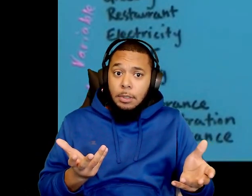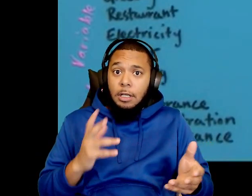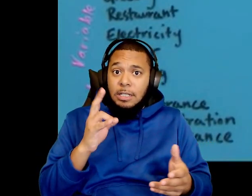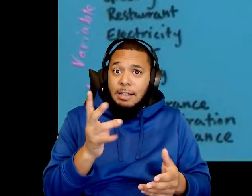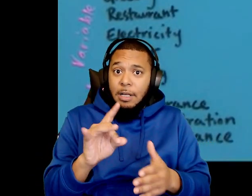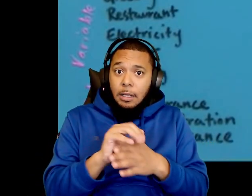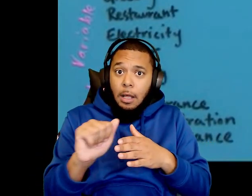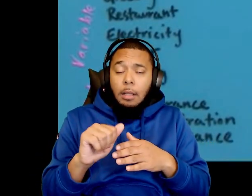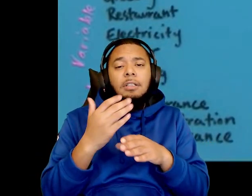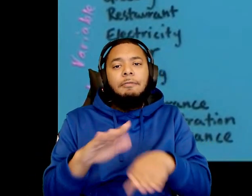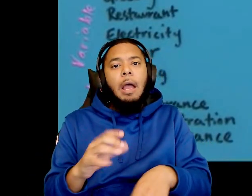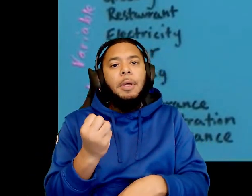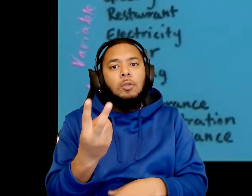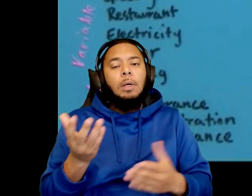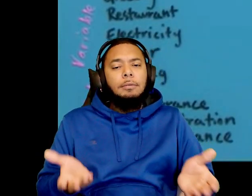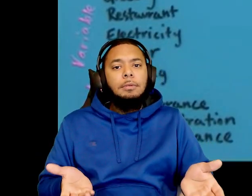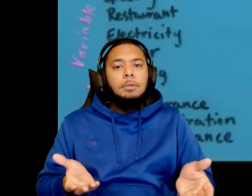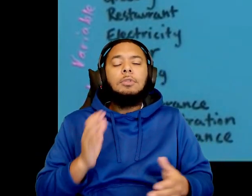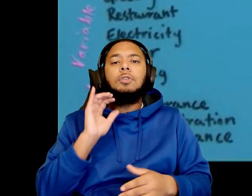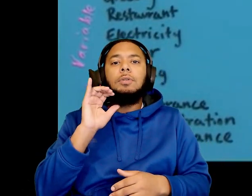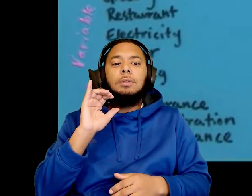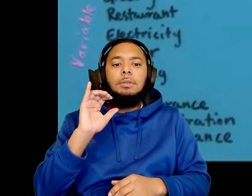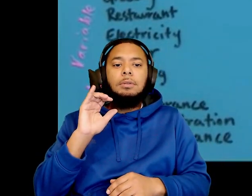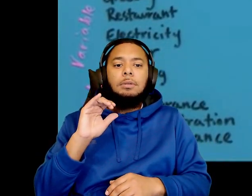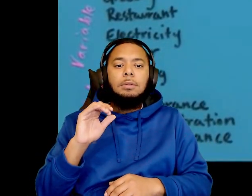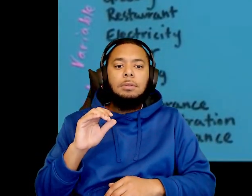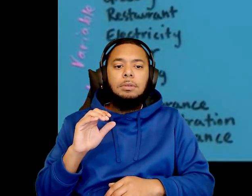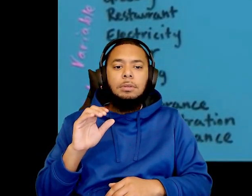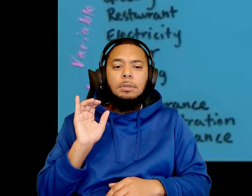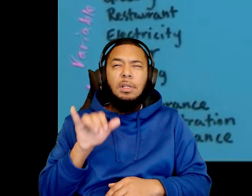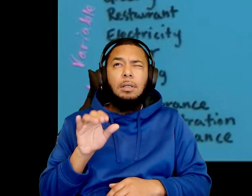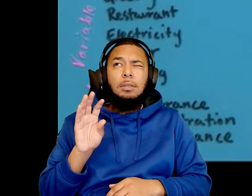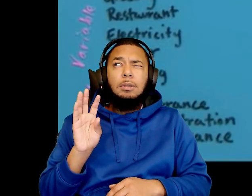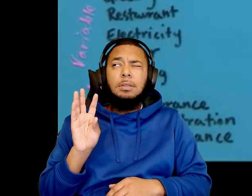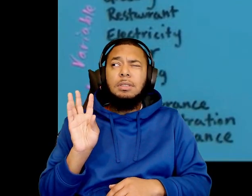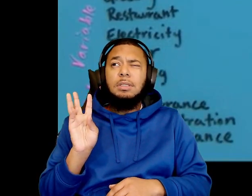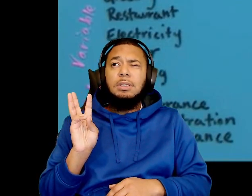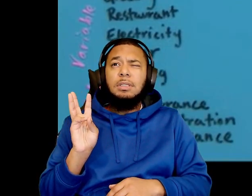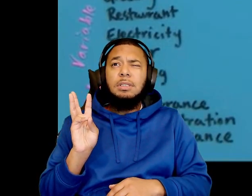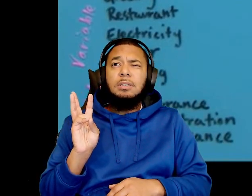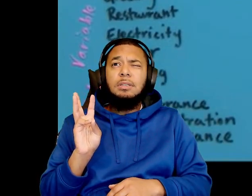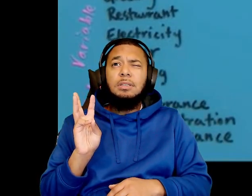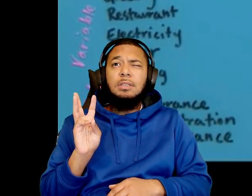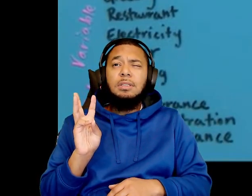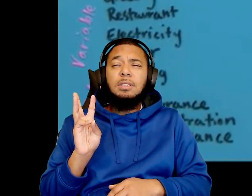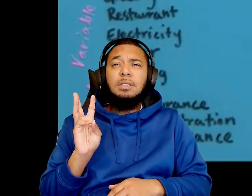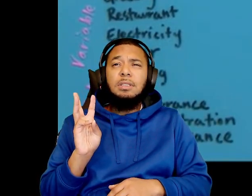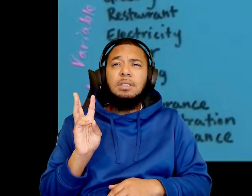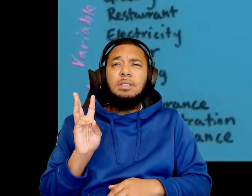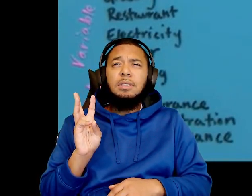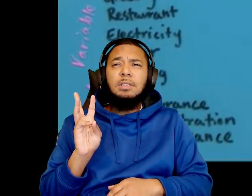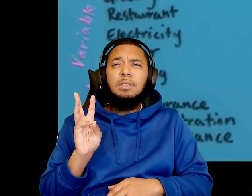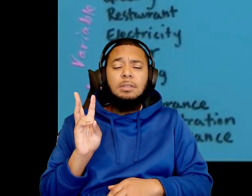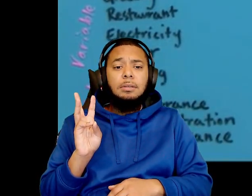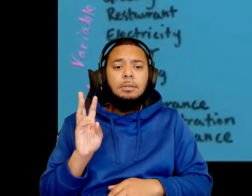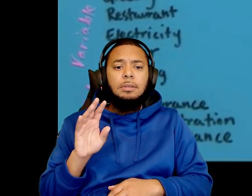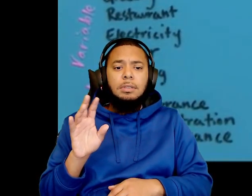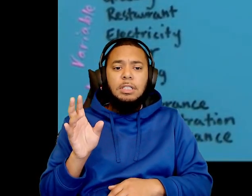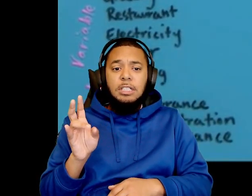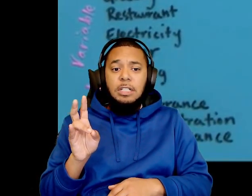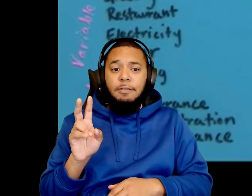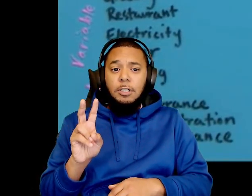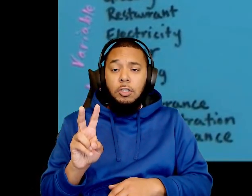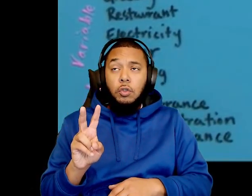monthly expense? Well, that goes in 6 times, I believe. So now we have